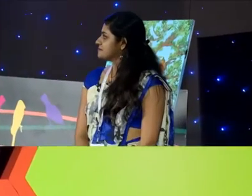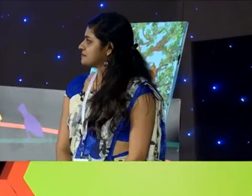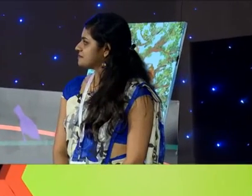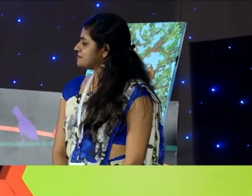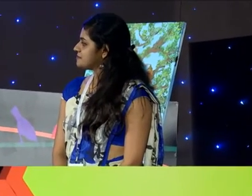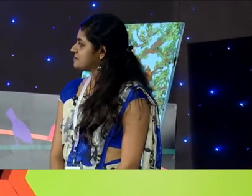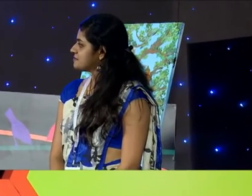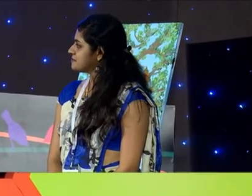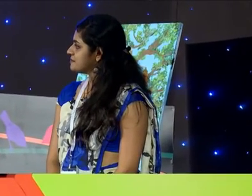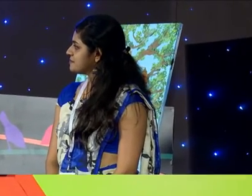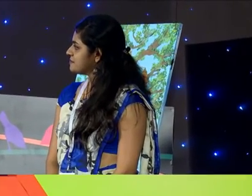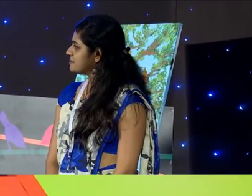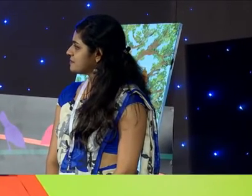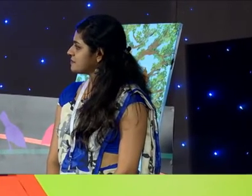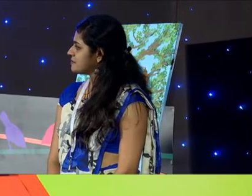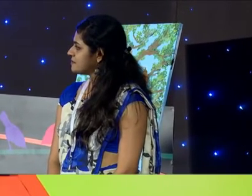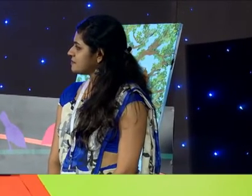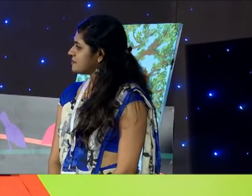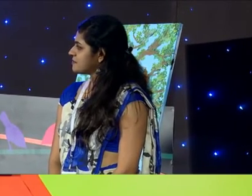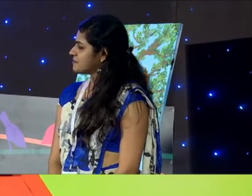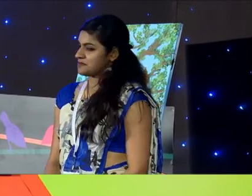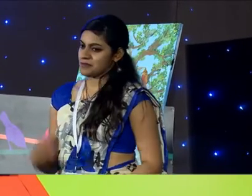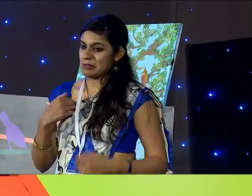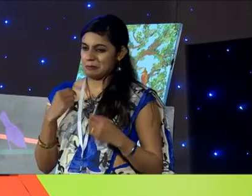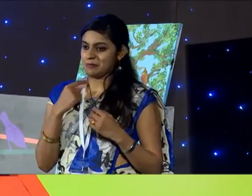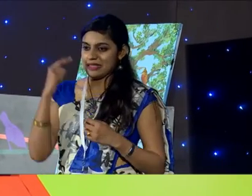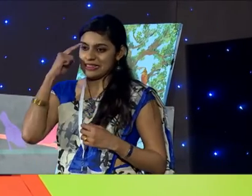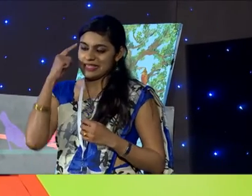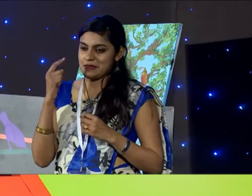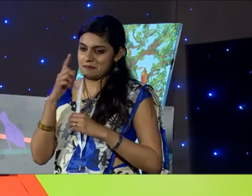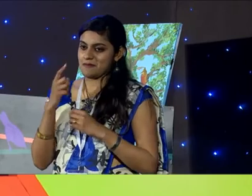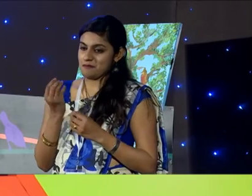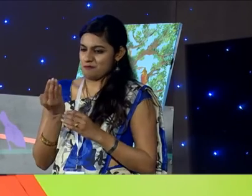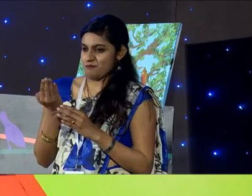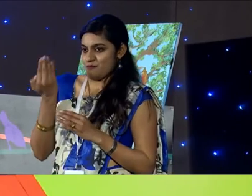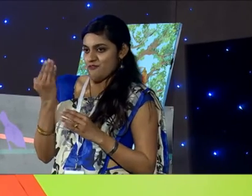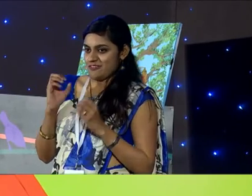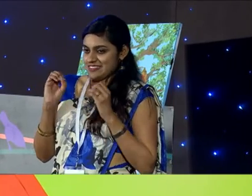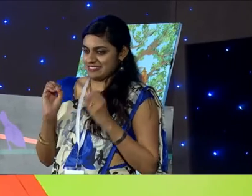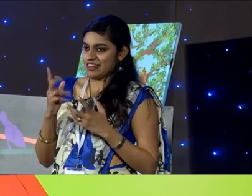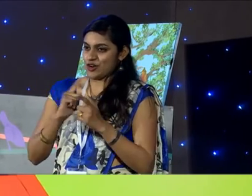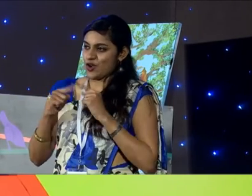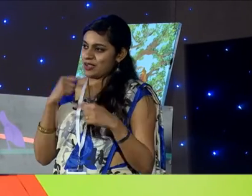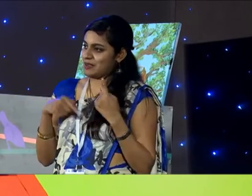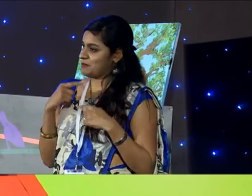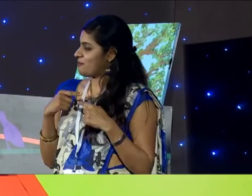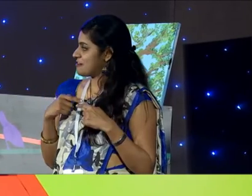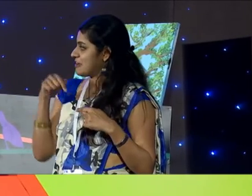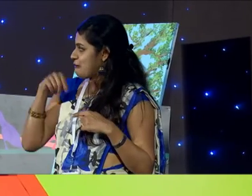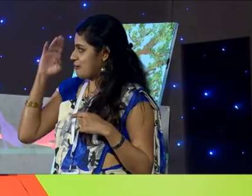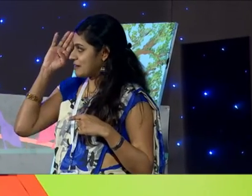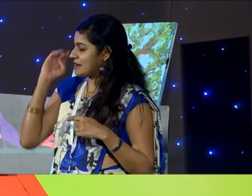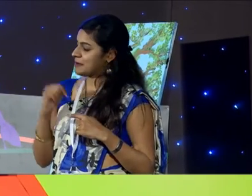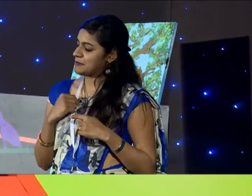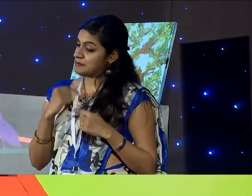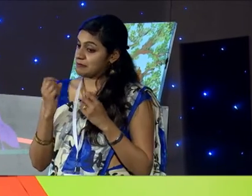So I thought before I start talking about Lemontree and what we've done there, I'd give you a small background to the